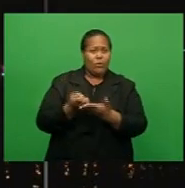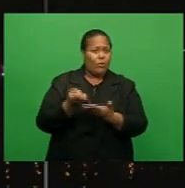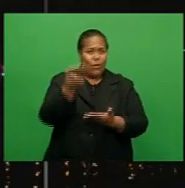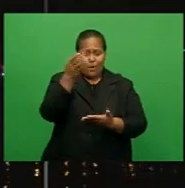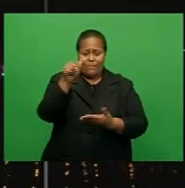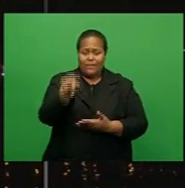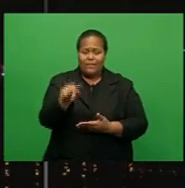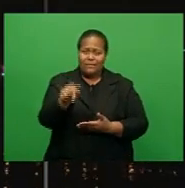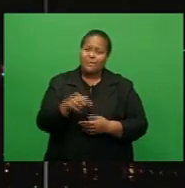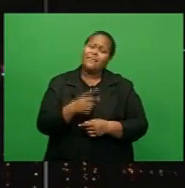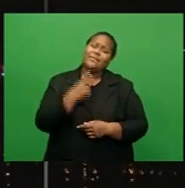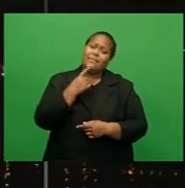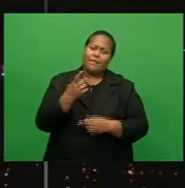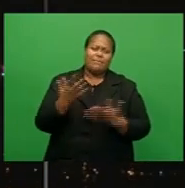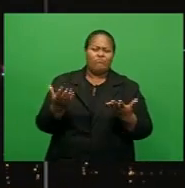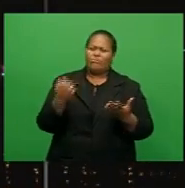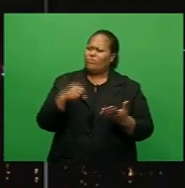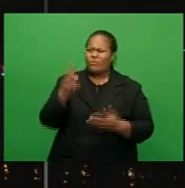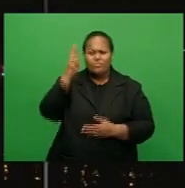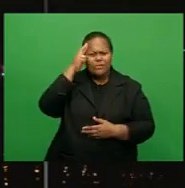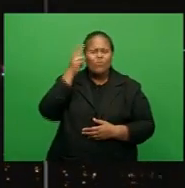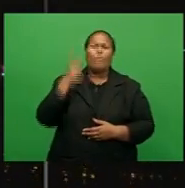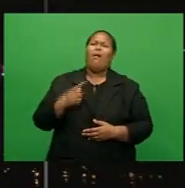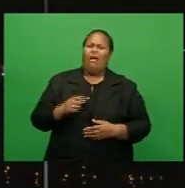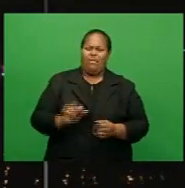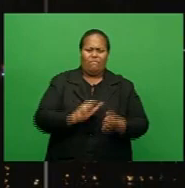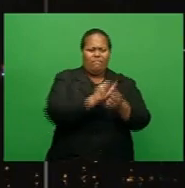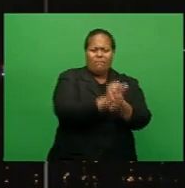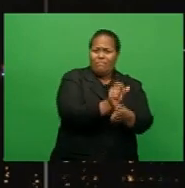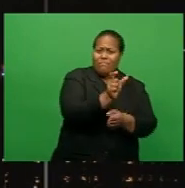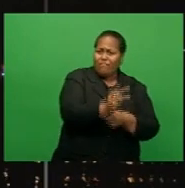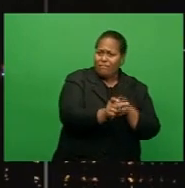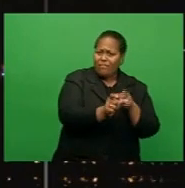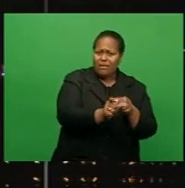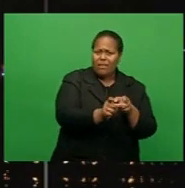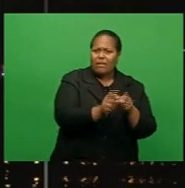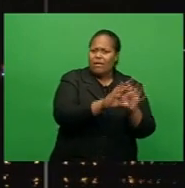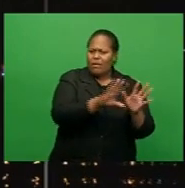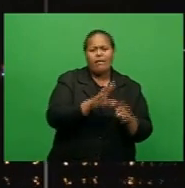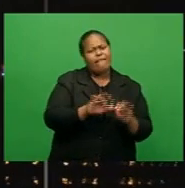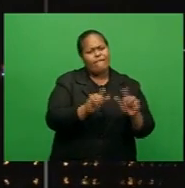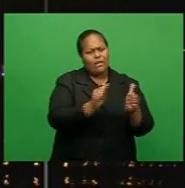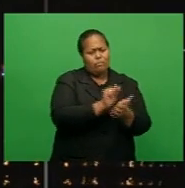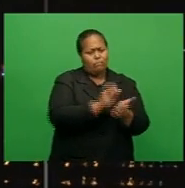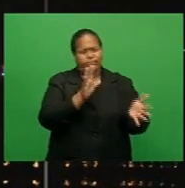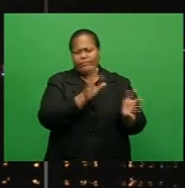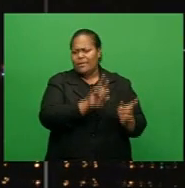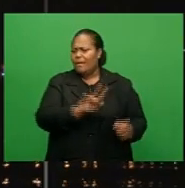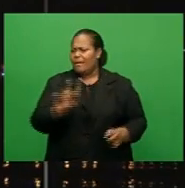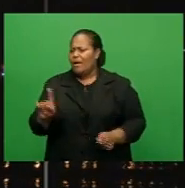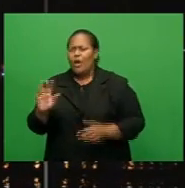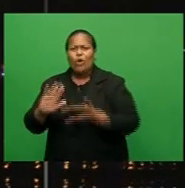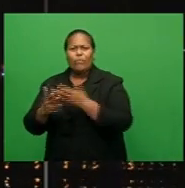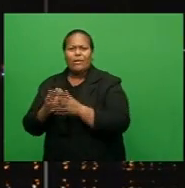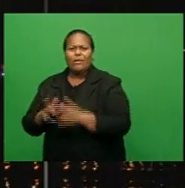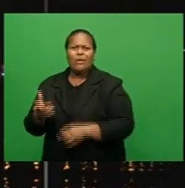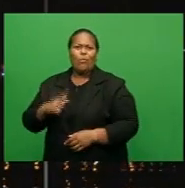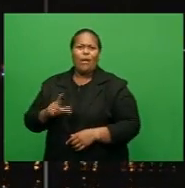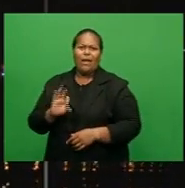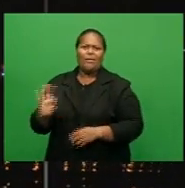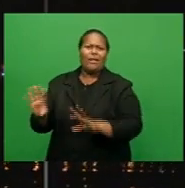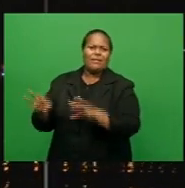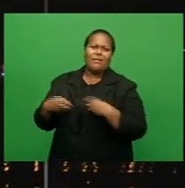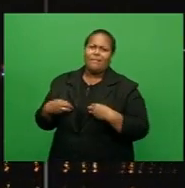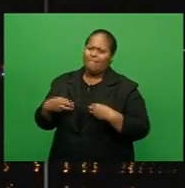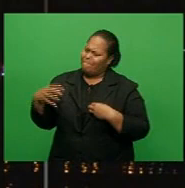there needs no reason for a convicted person not to be accepted back into the community after serving their sentence. Speaking